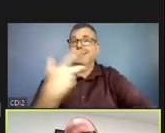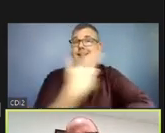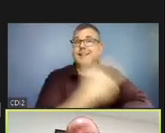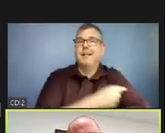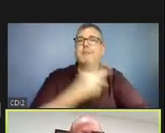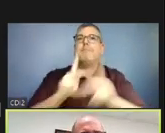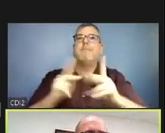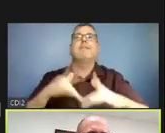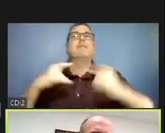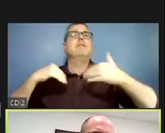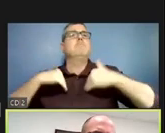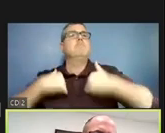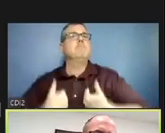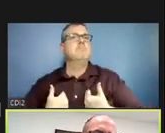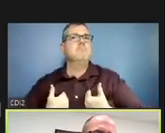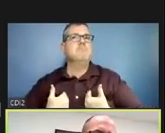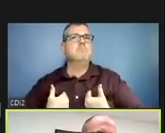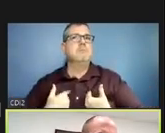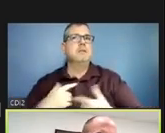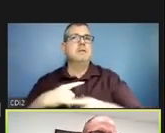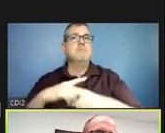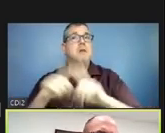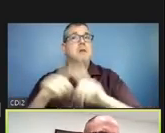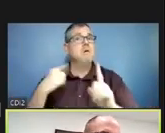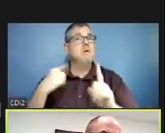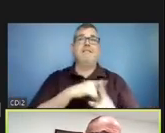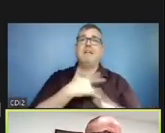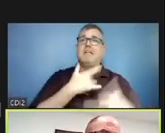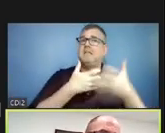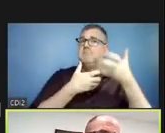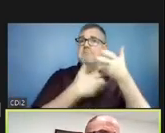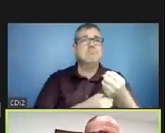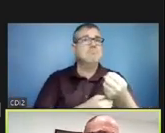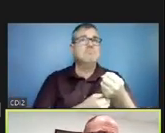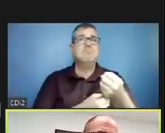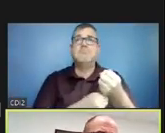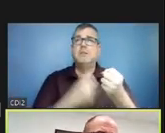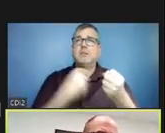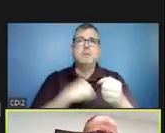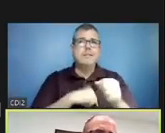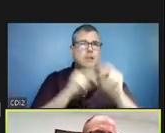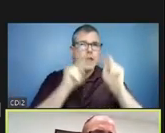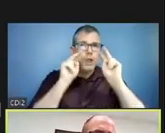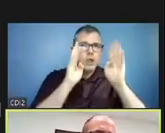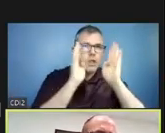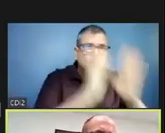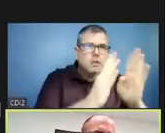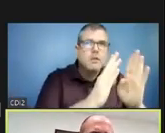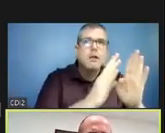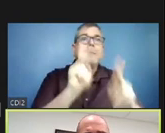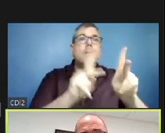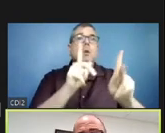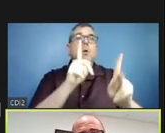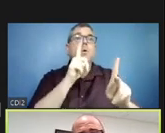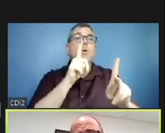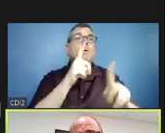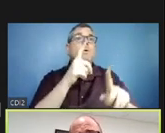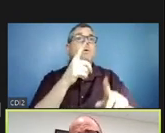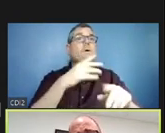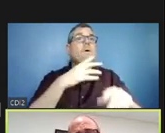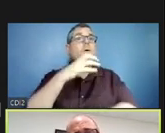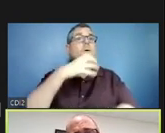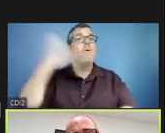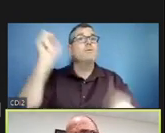certain subset analysis, older adults, they safety and efficacy data were very similar with